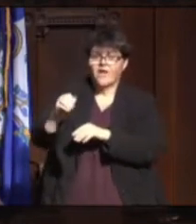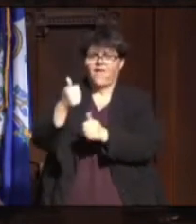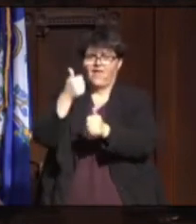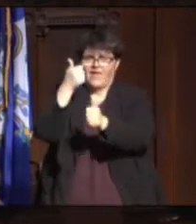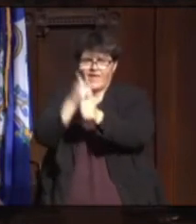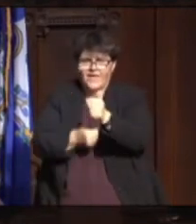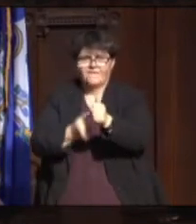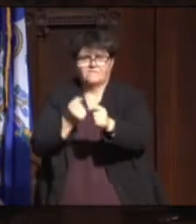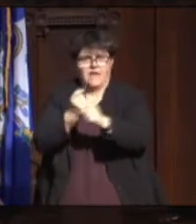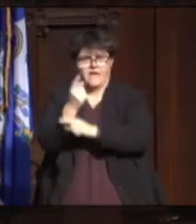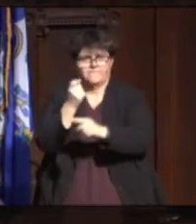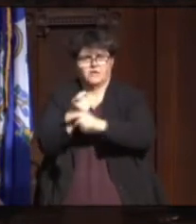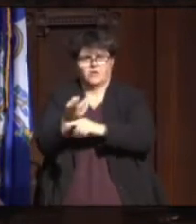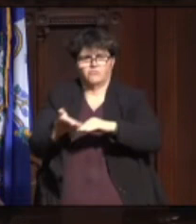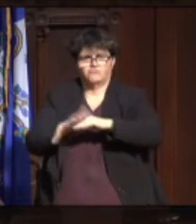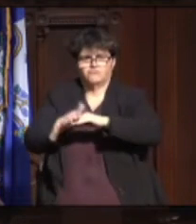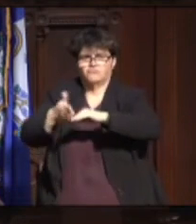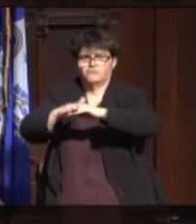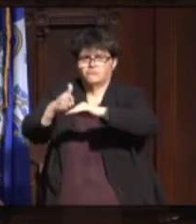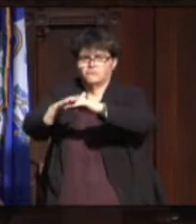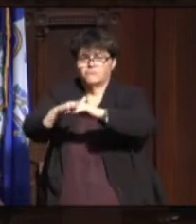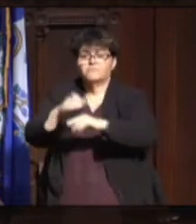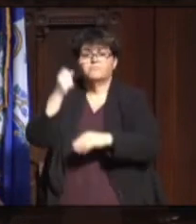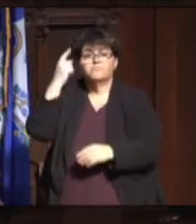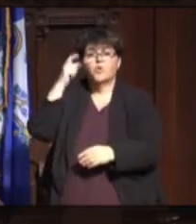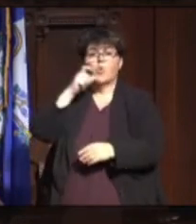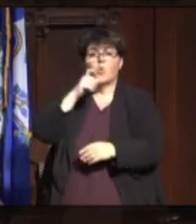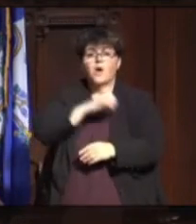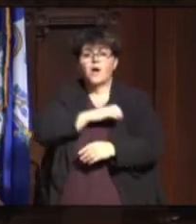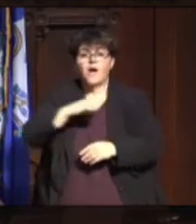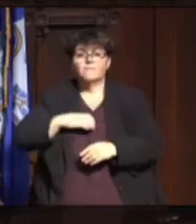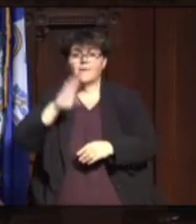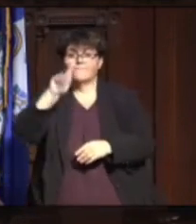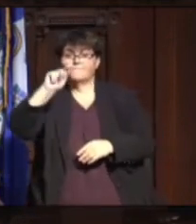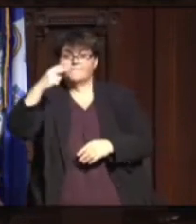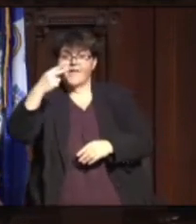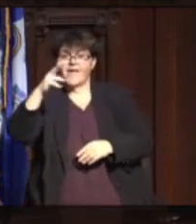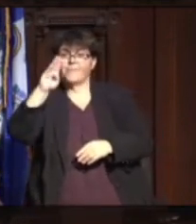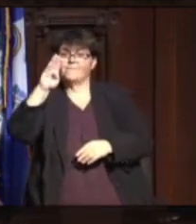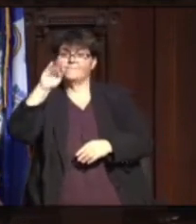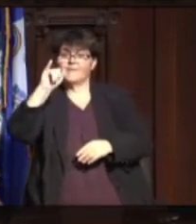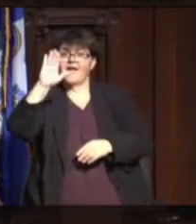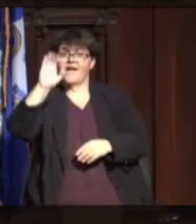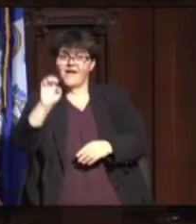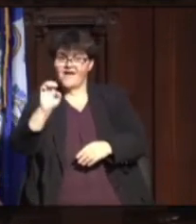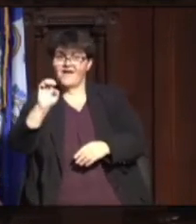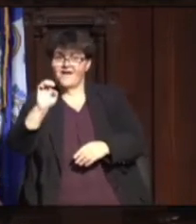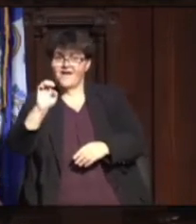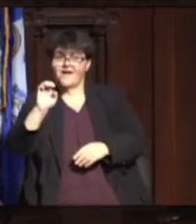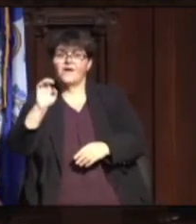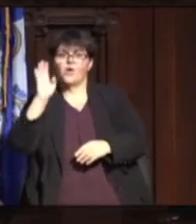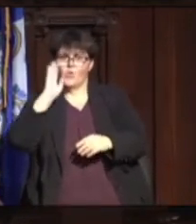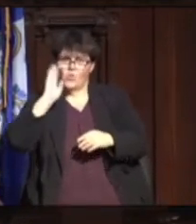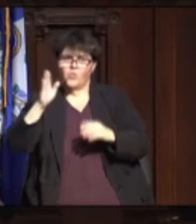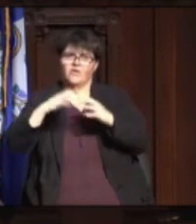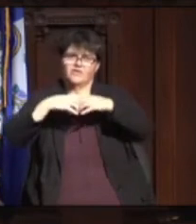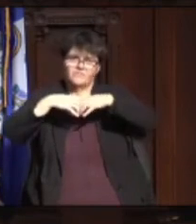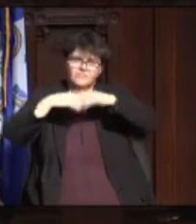Beth Bye will be convening a blue ribbon panel, including employers, providers, families,